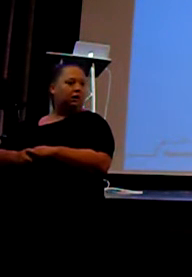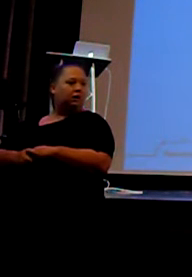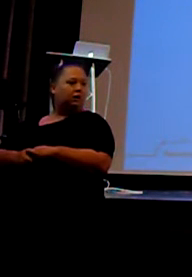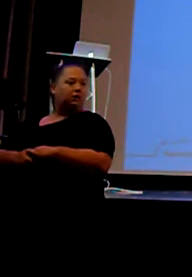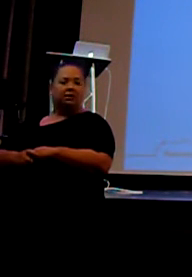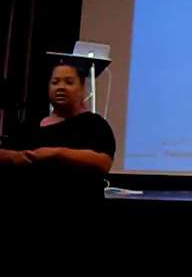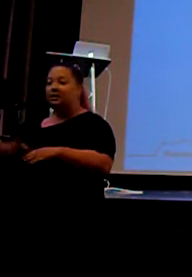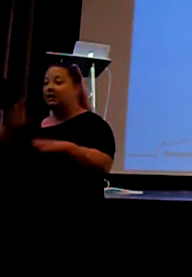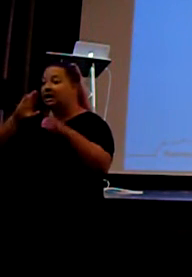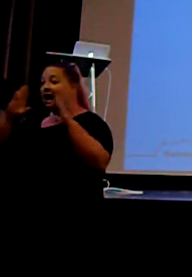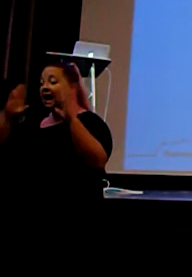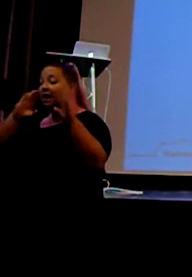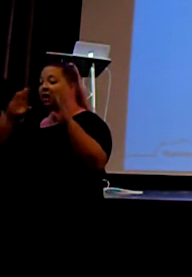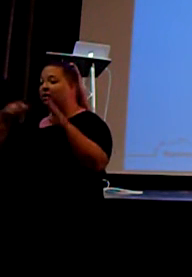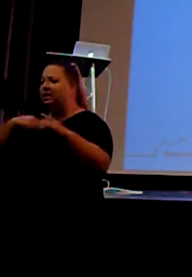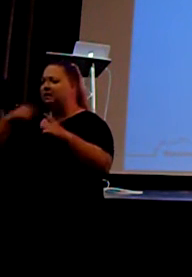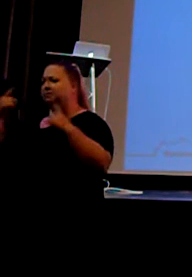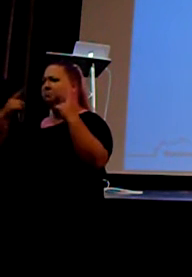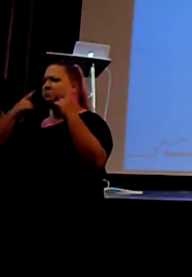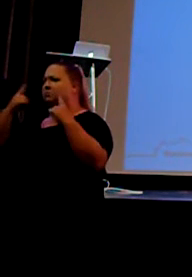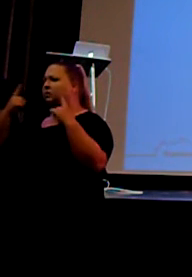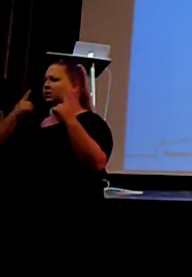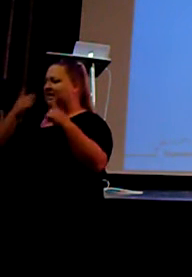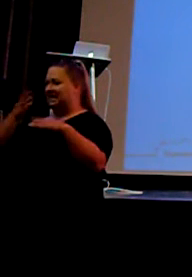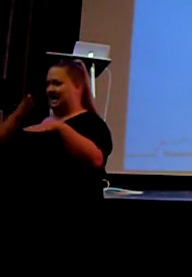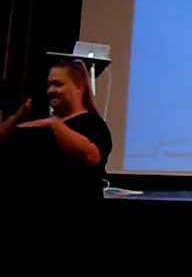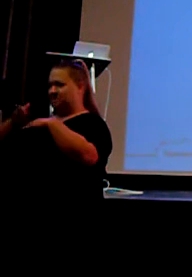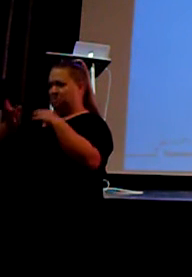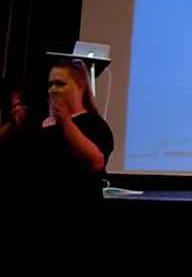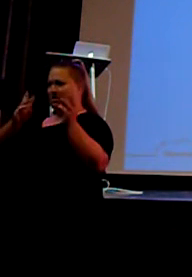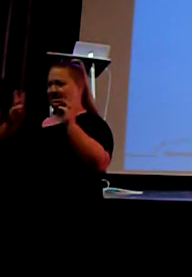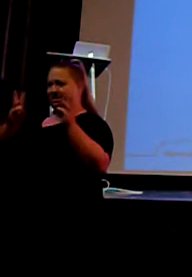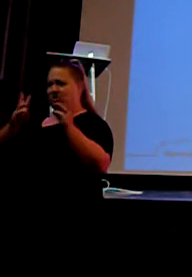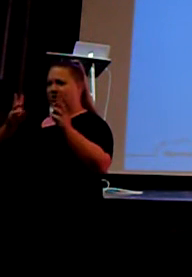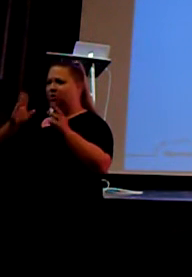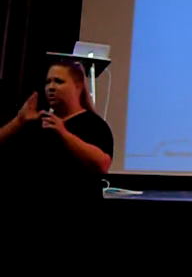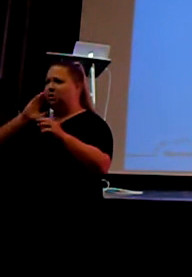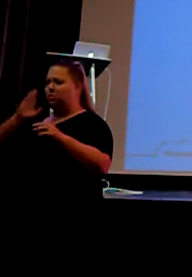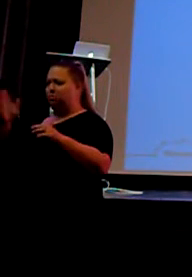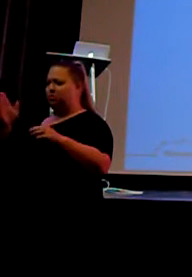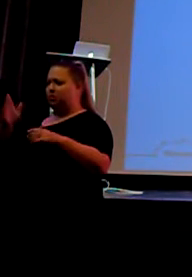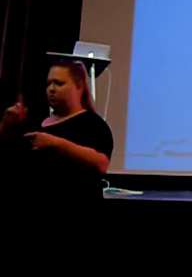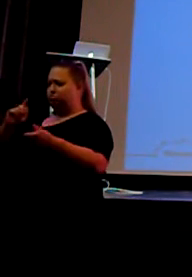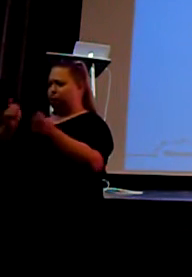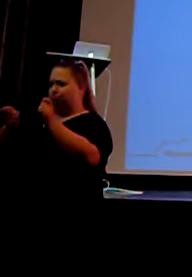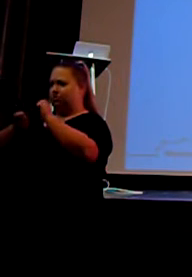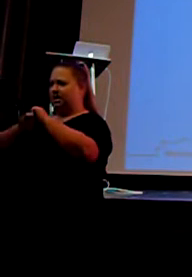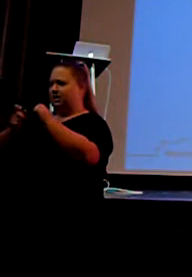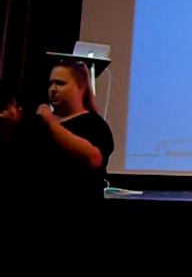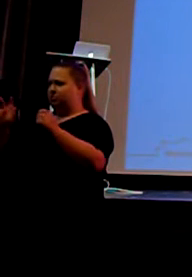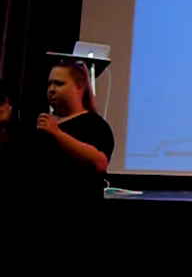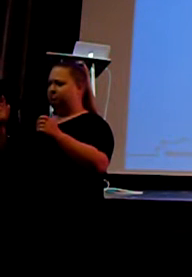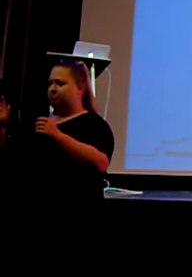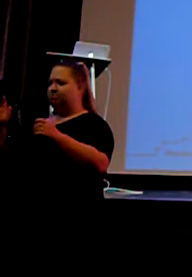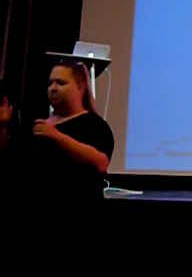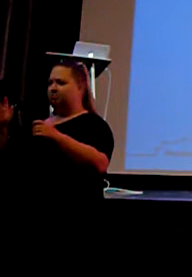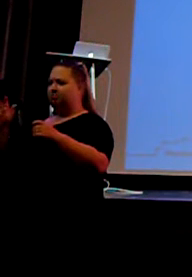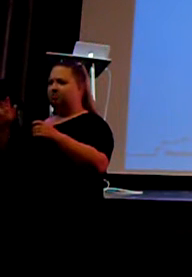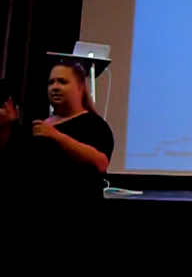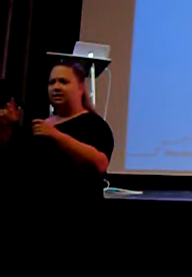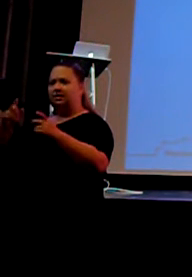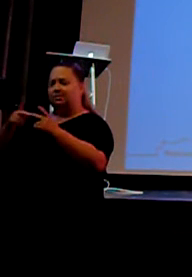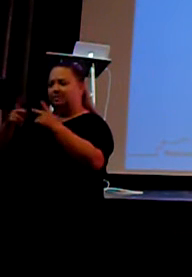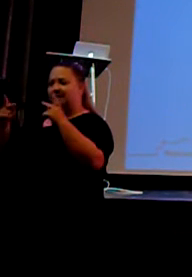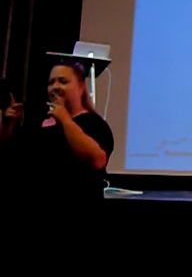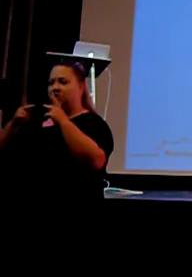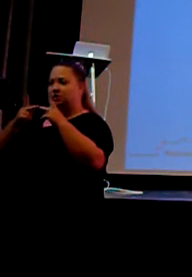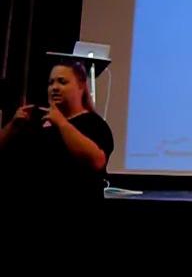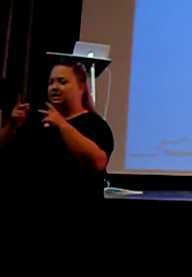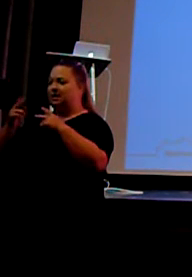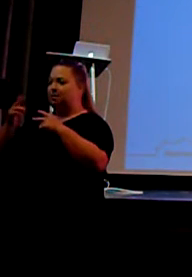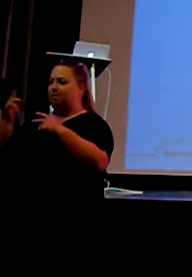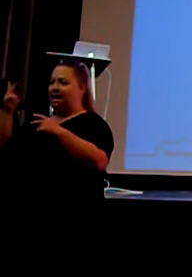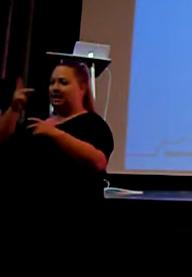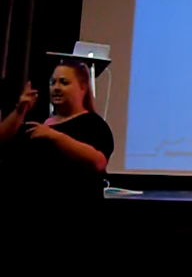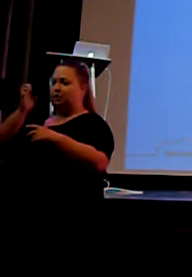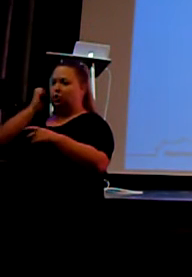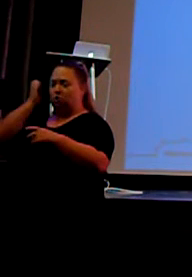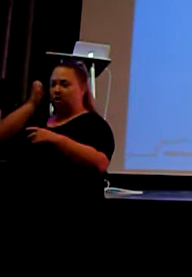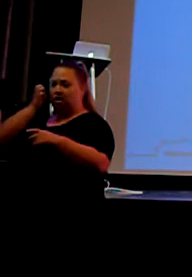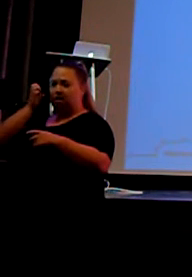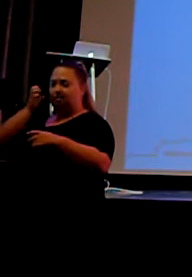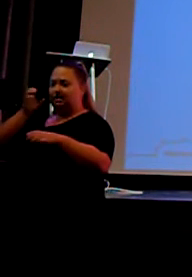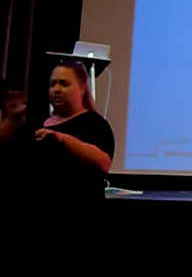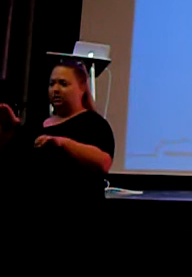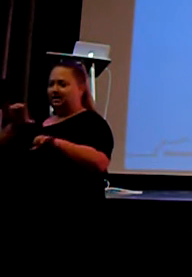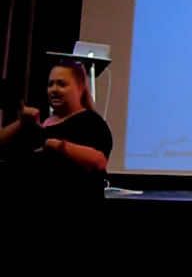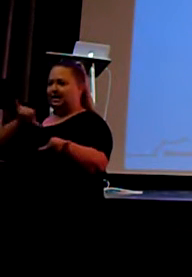Hi. I was wondering, after the winter, will you do reposition and come back to Europe and do the same ports as you did this